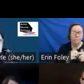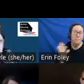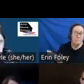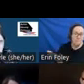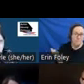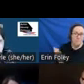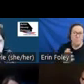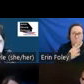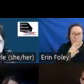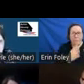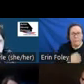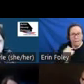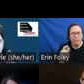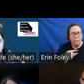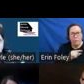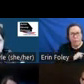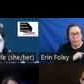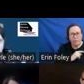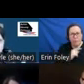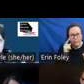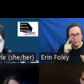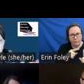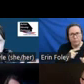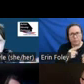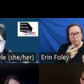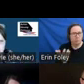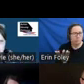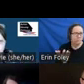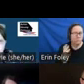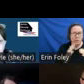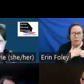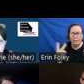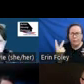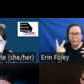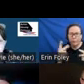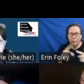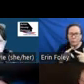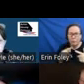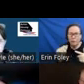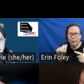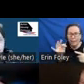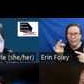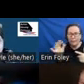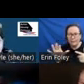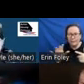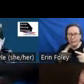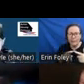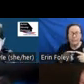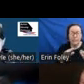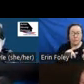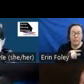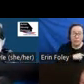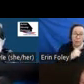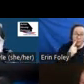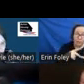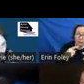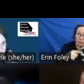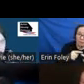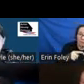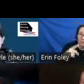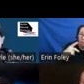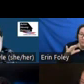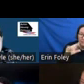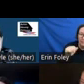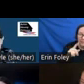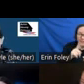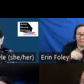person can qualify for level 2 AFC. They could also qualify for PCA, but guess